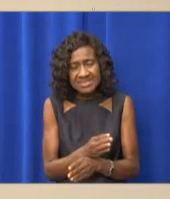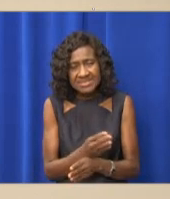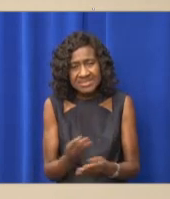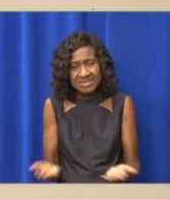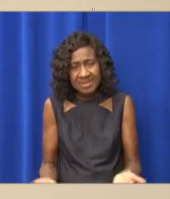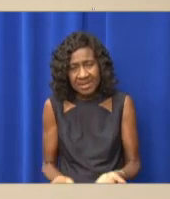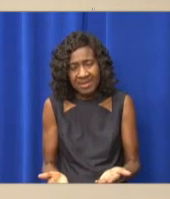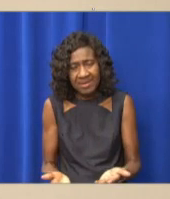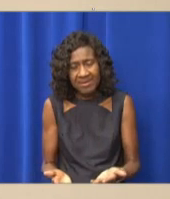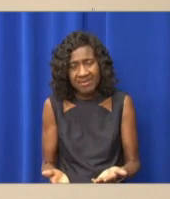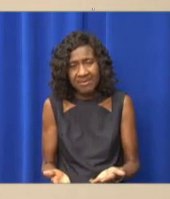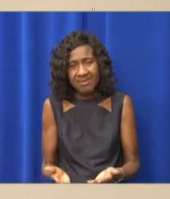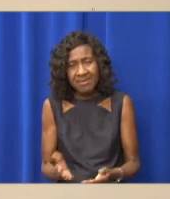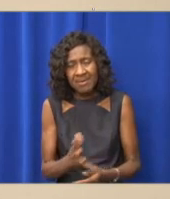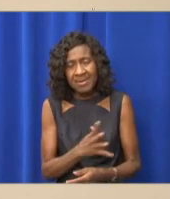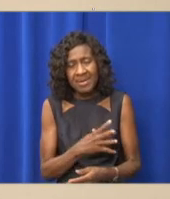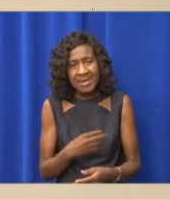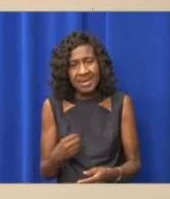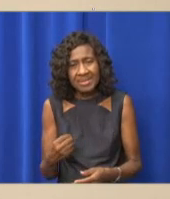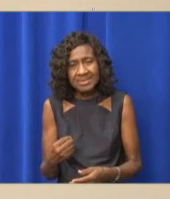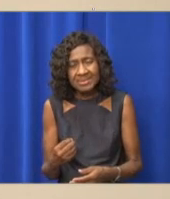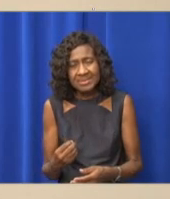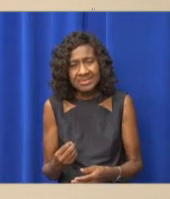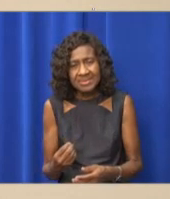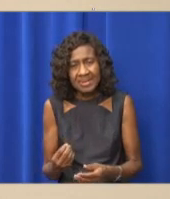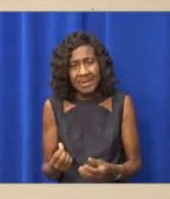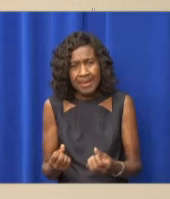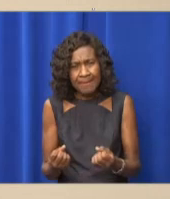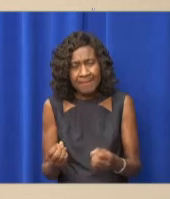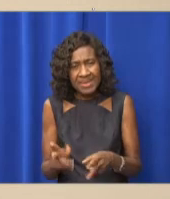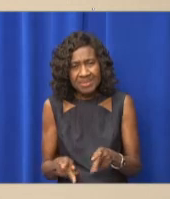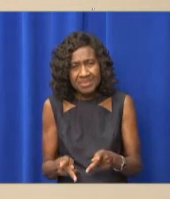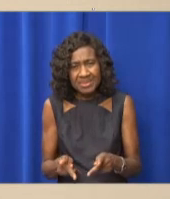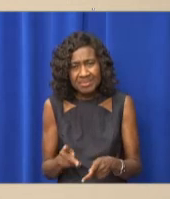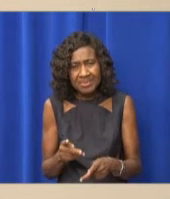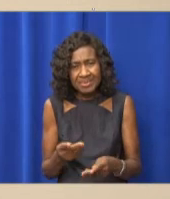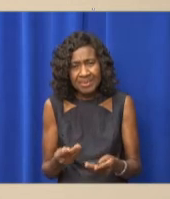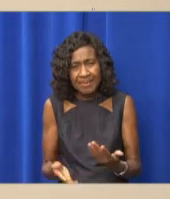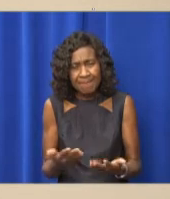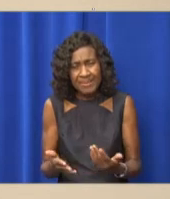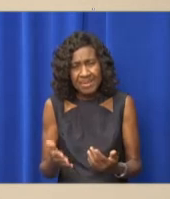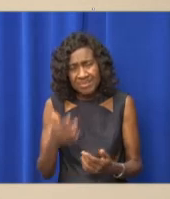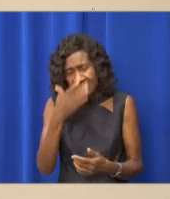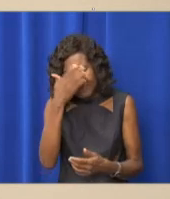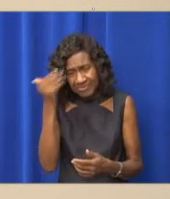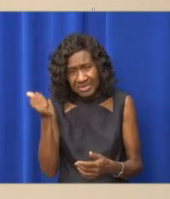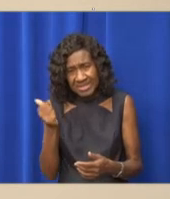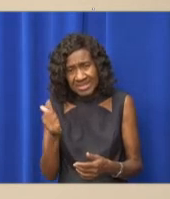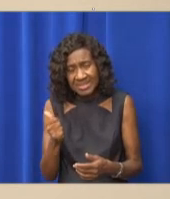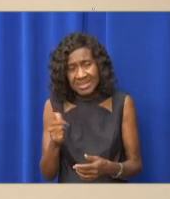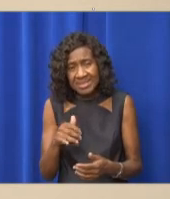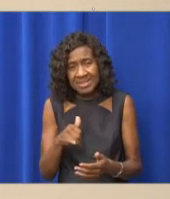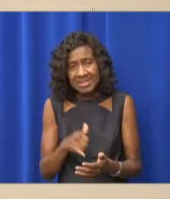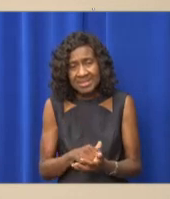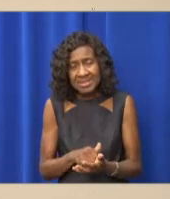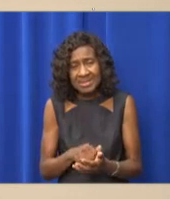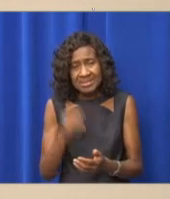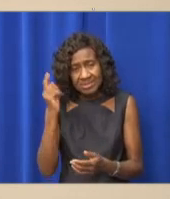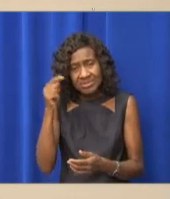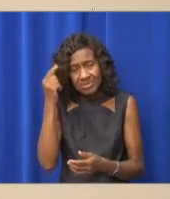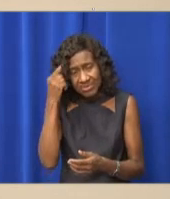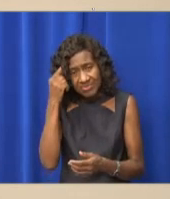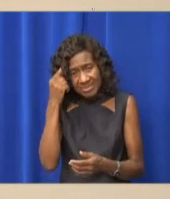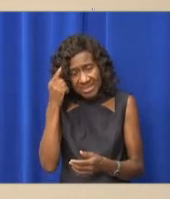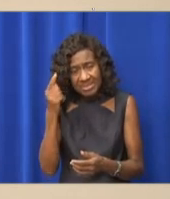many people will forget this, there are other concerns, the revenue that government derives. For without that revenue, government is